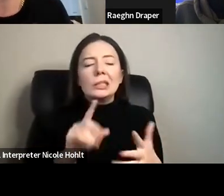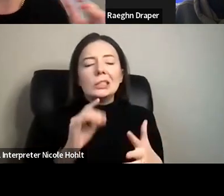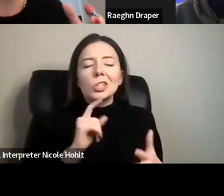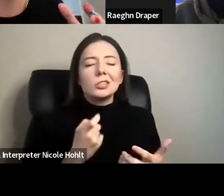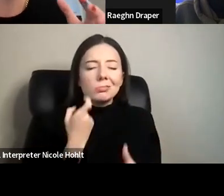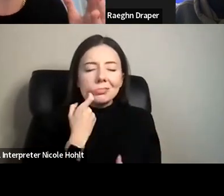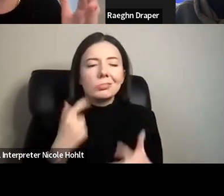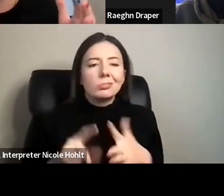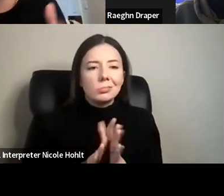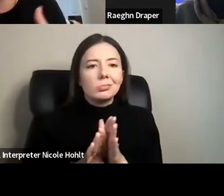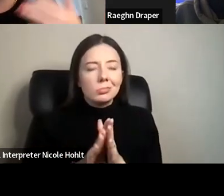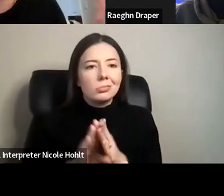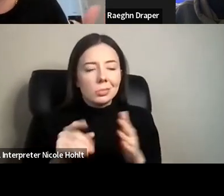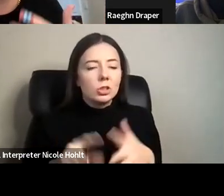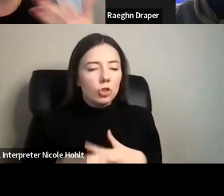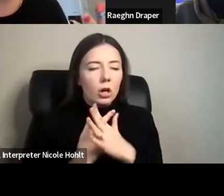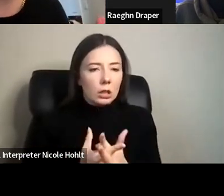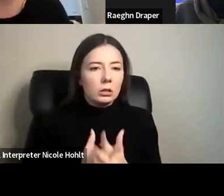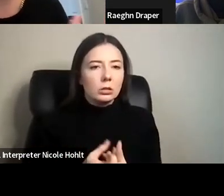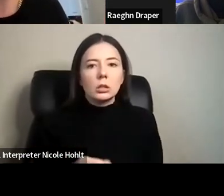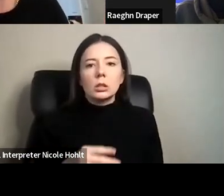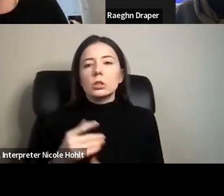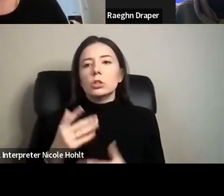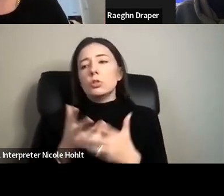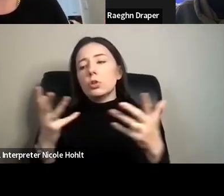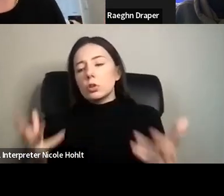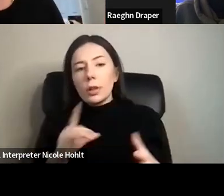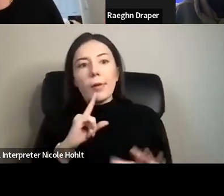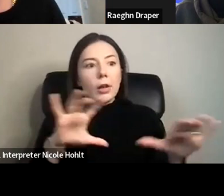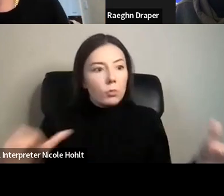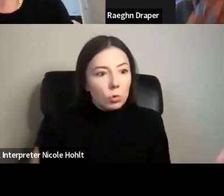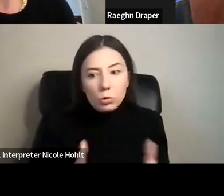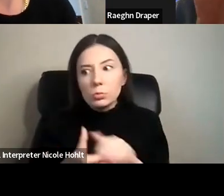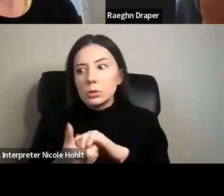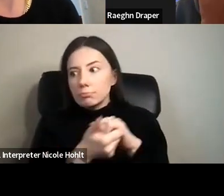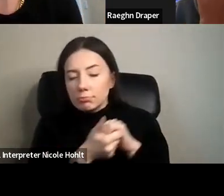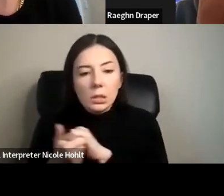there's a lot of co-ops, there's a lot of experience within that realm. So